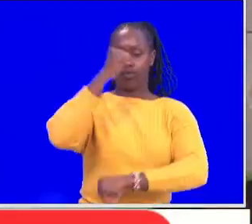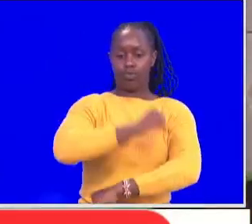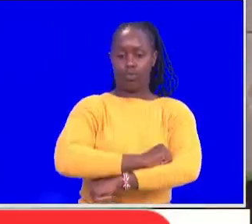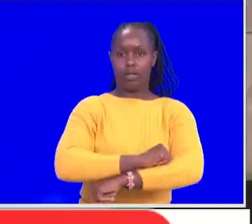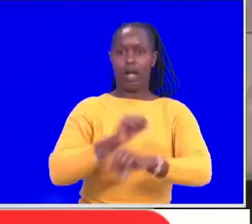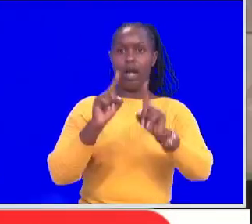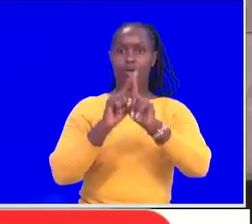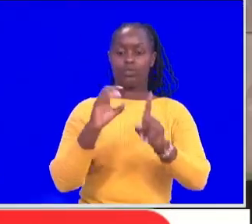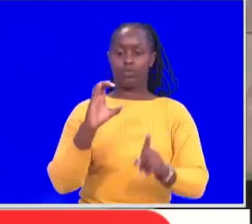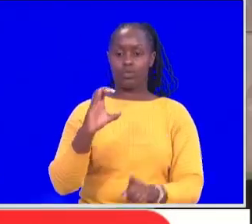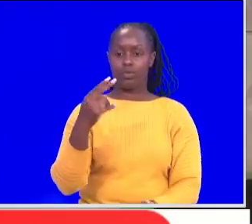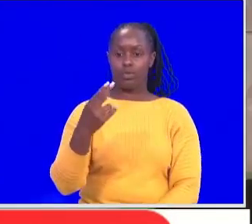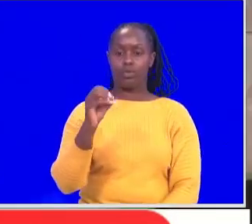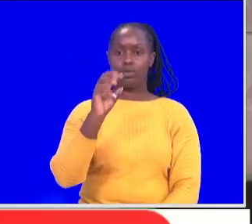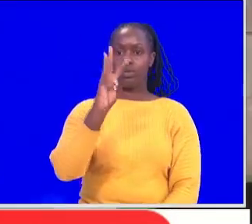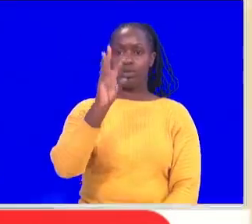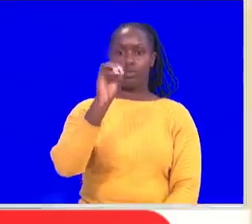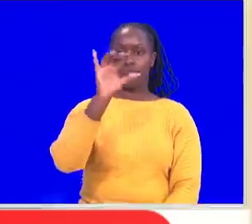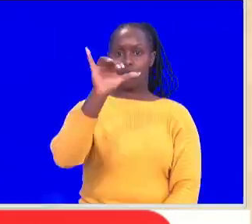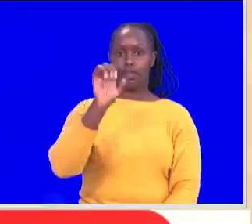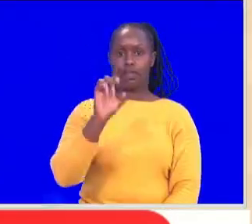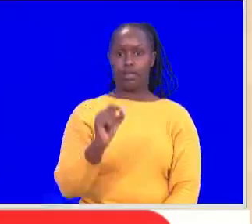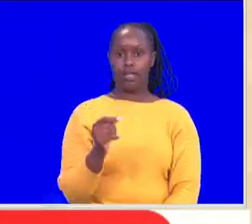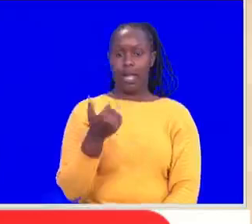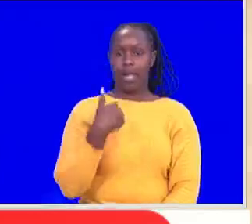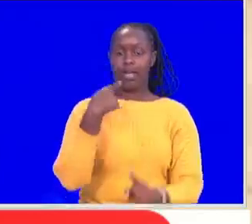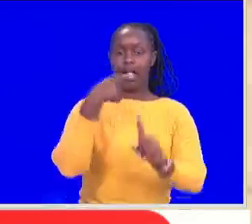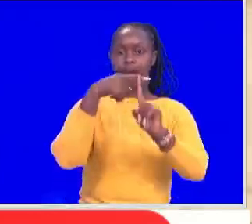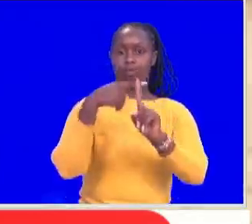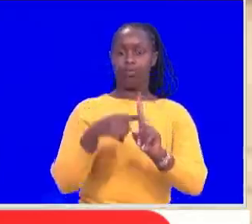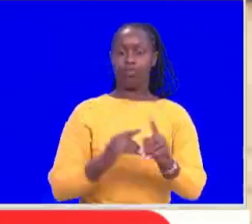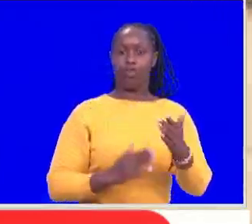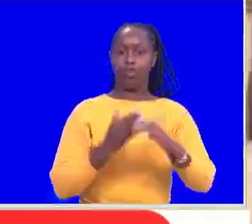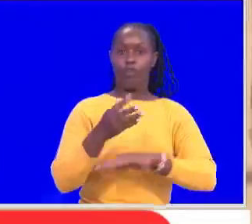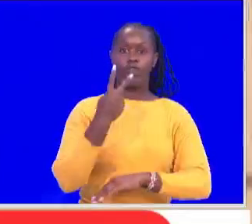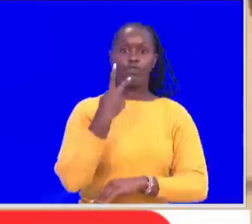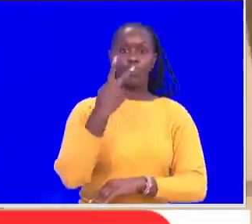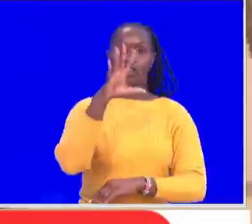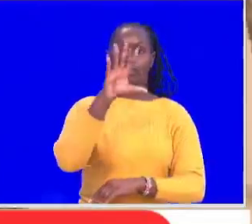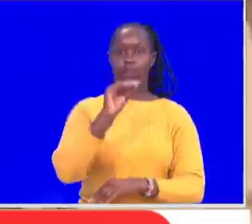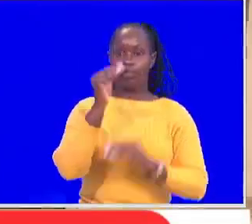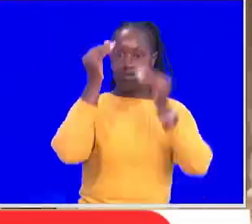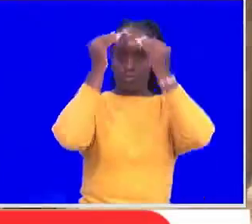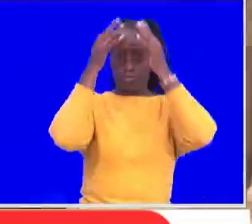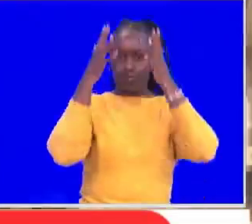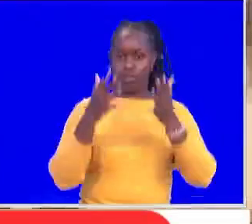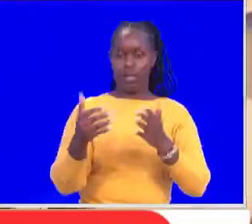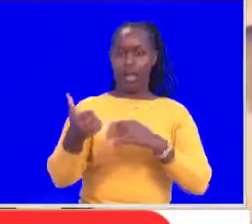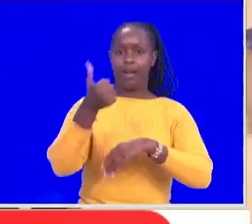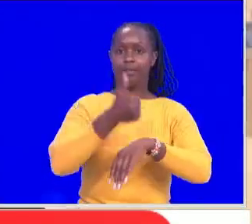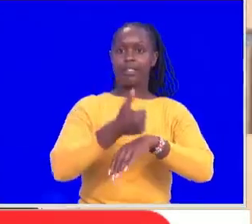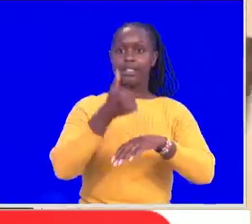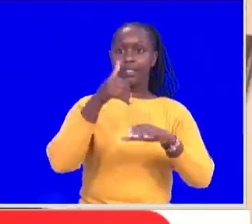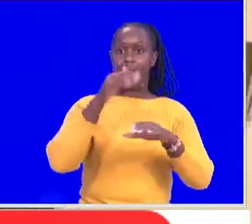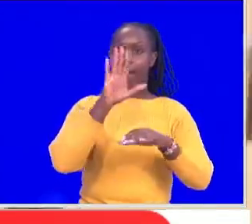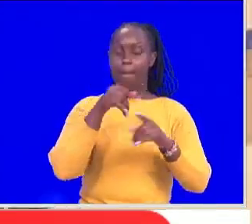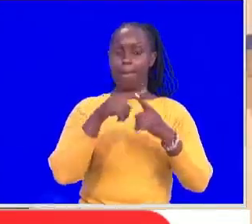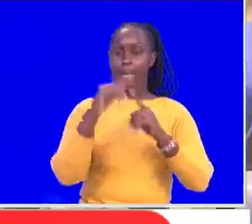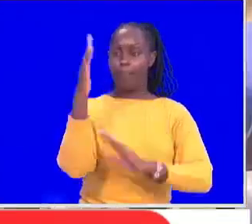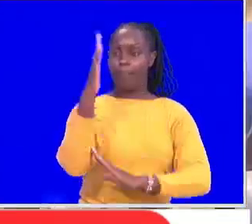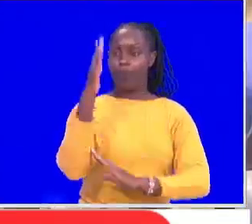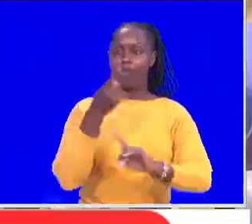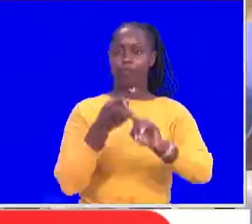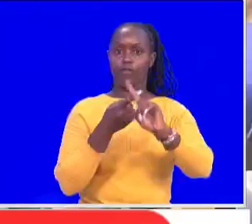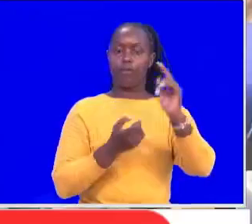National School in West Pokot indicated a total of over 250 admitted students by midday out of the